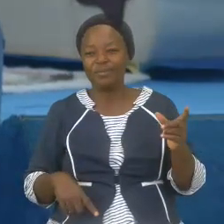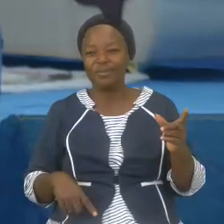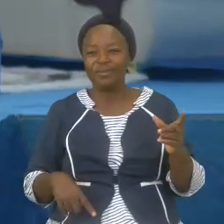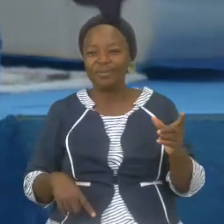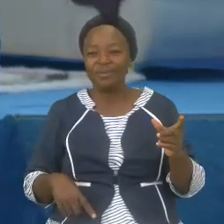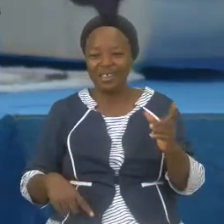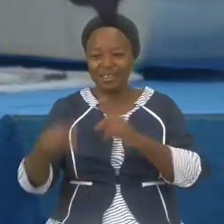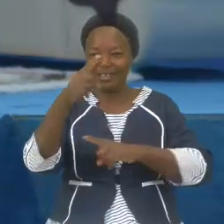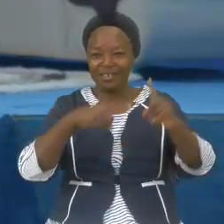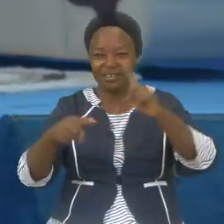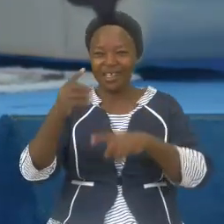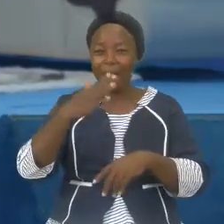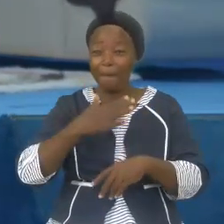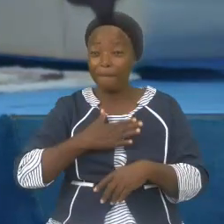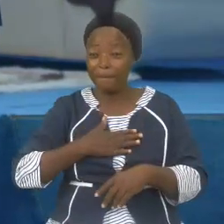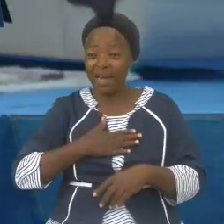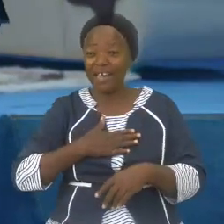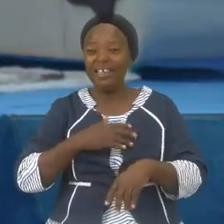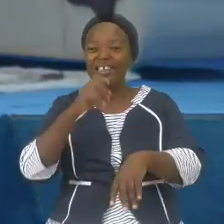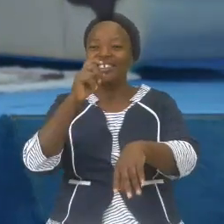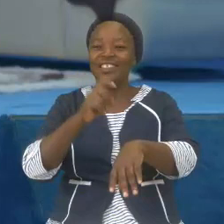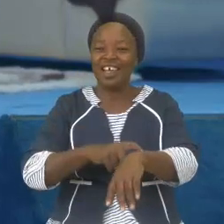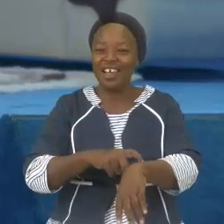My time has come.